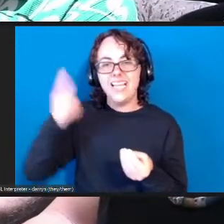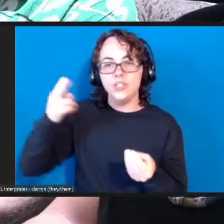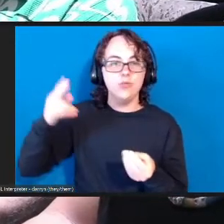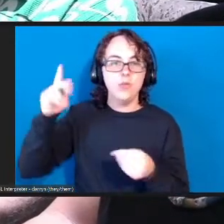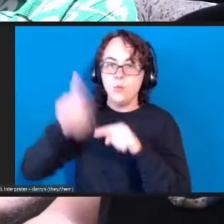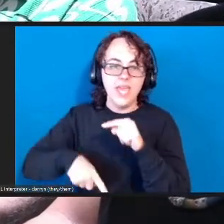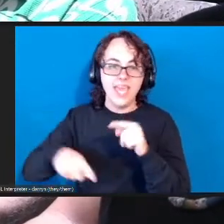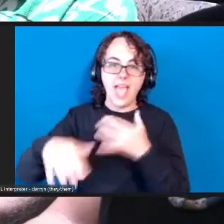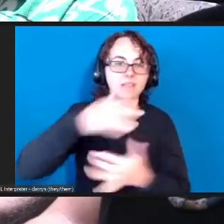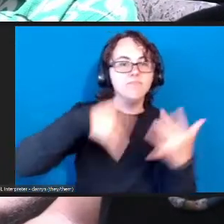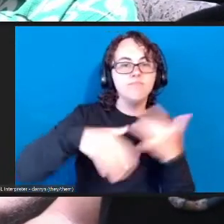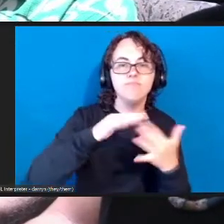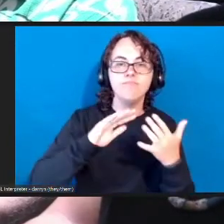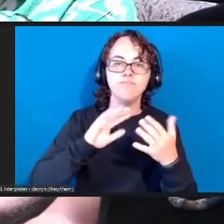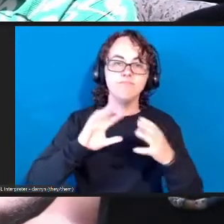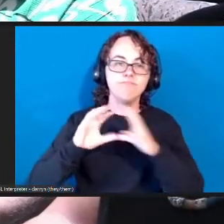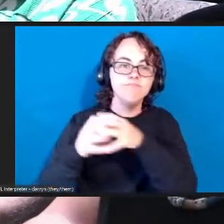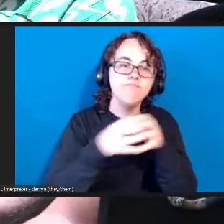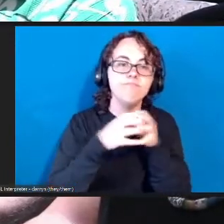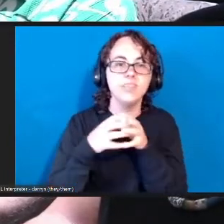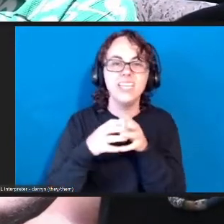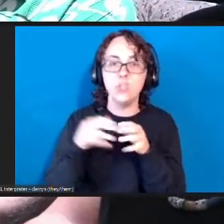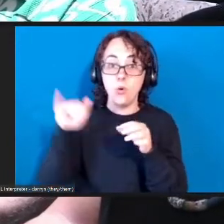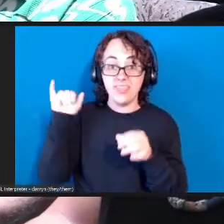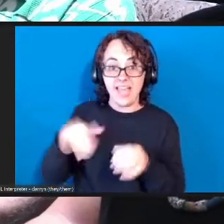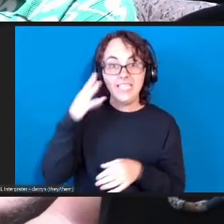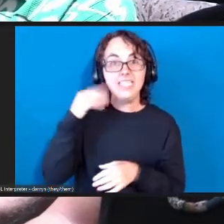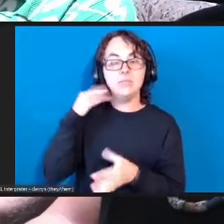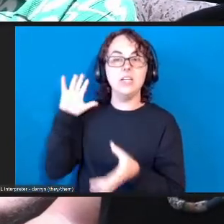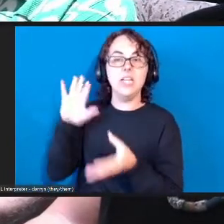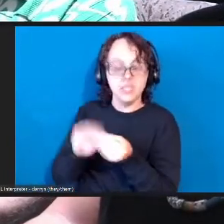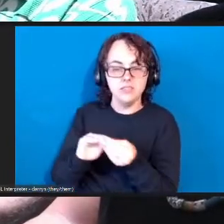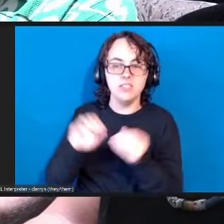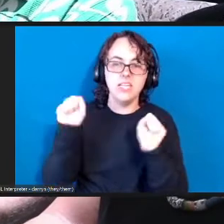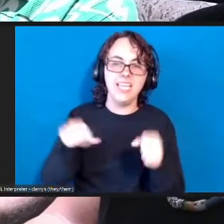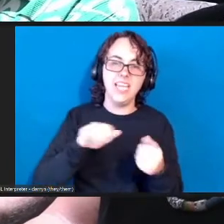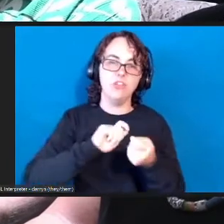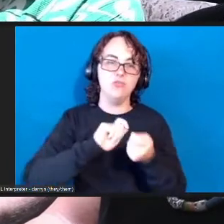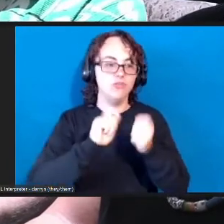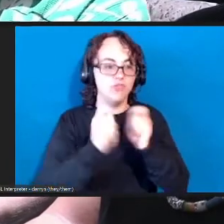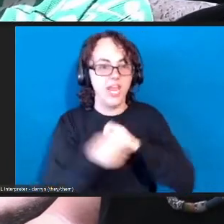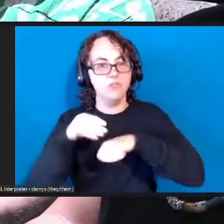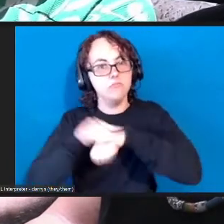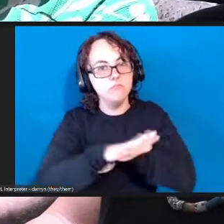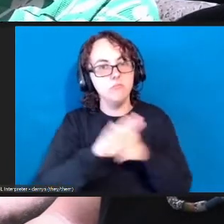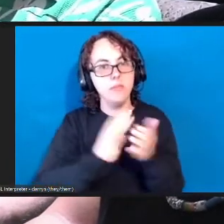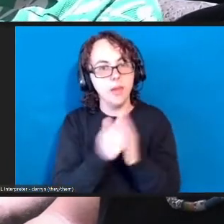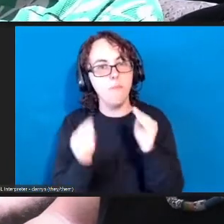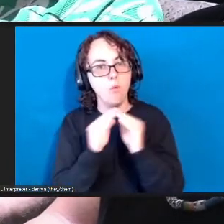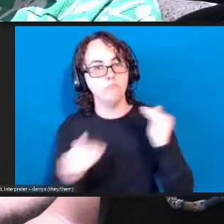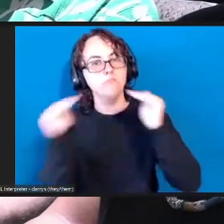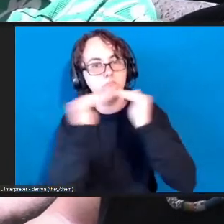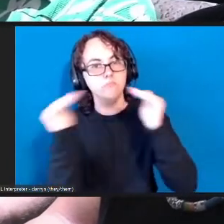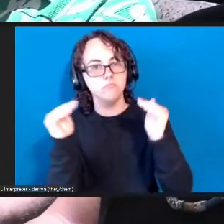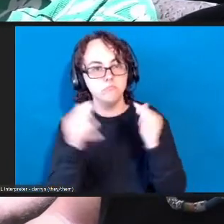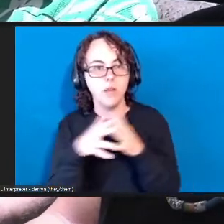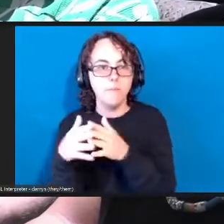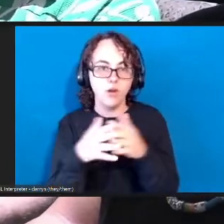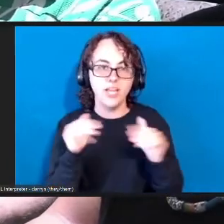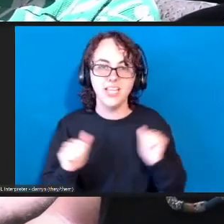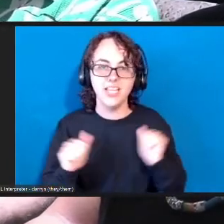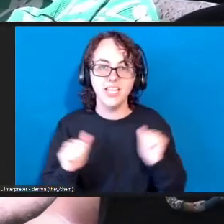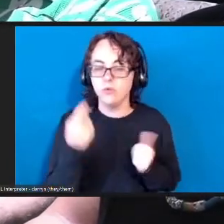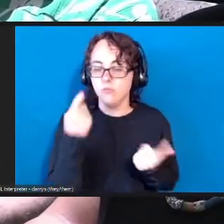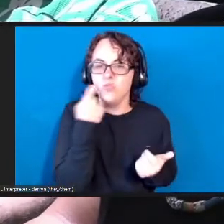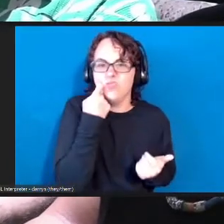equity in American theater. Just for example, the ritual that we had right before the start